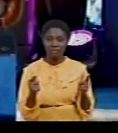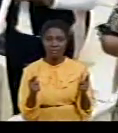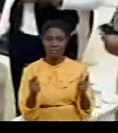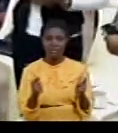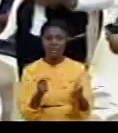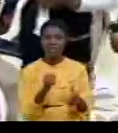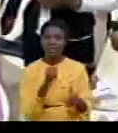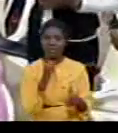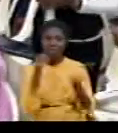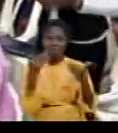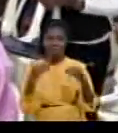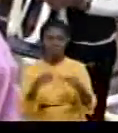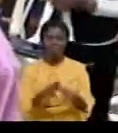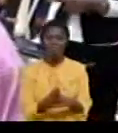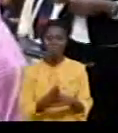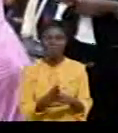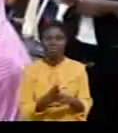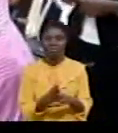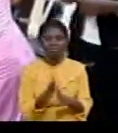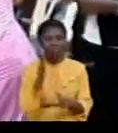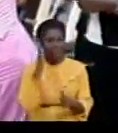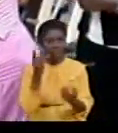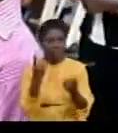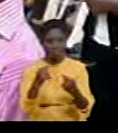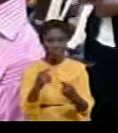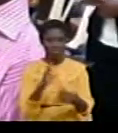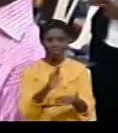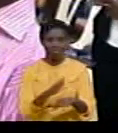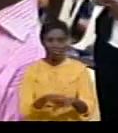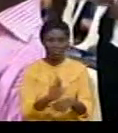unprecedented, is coming your way.